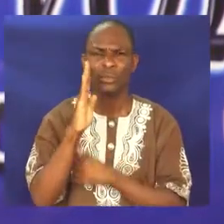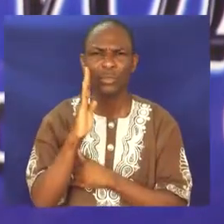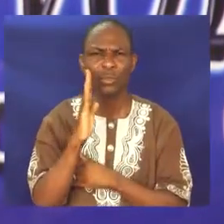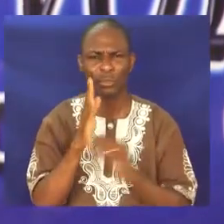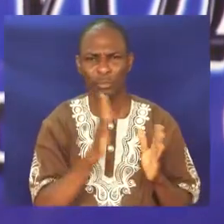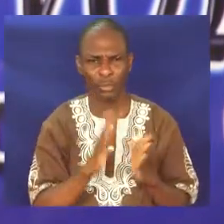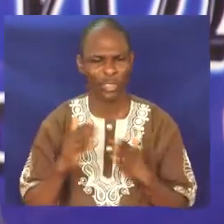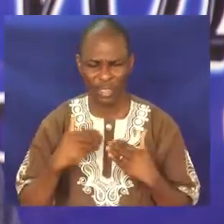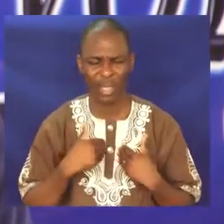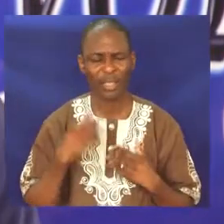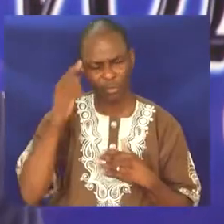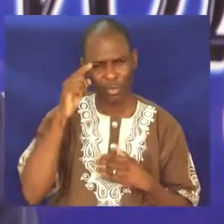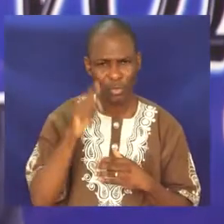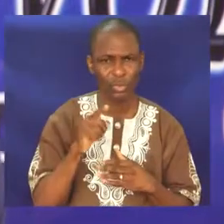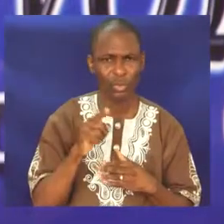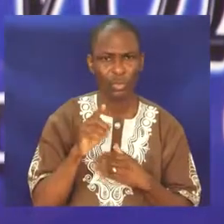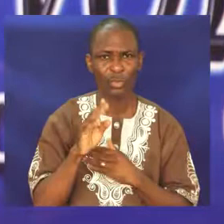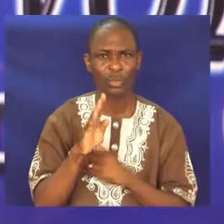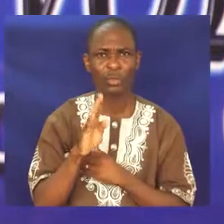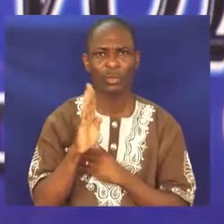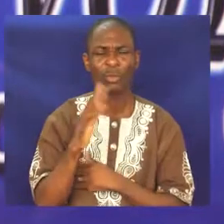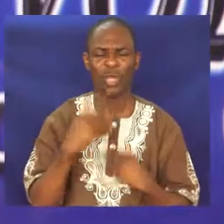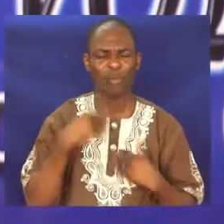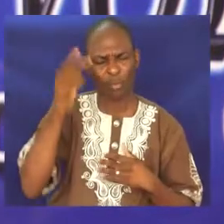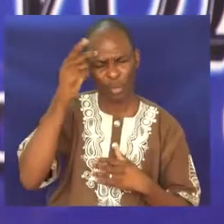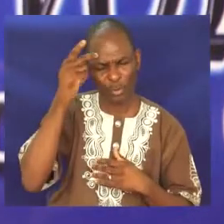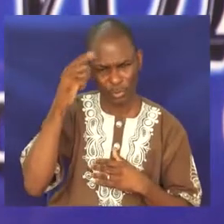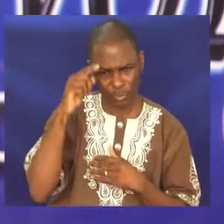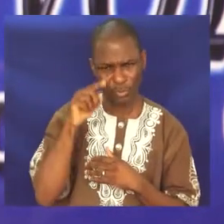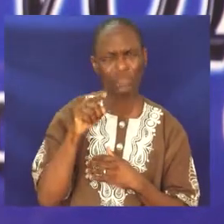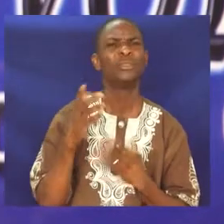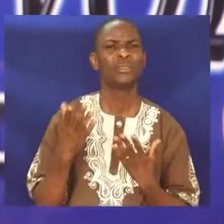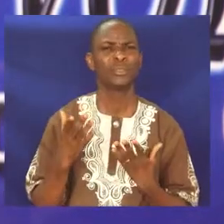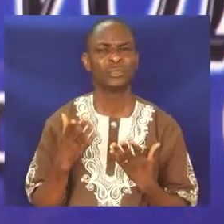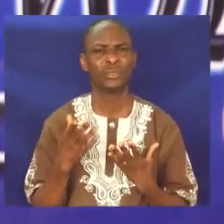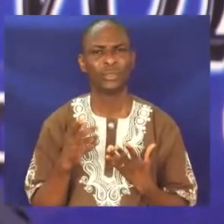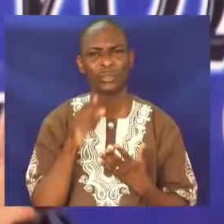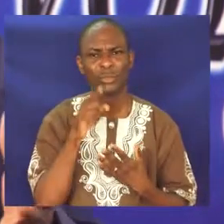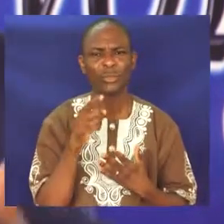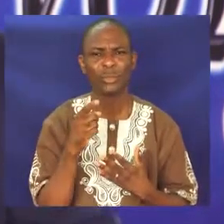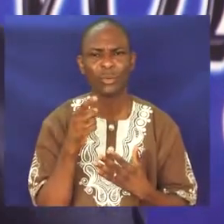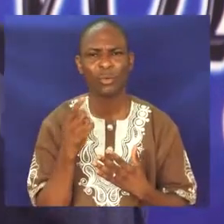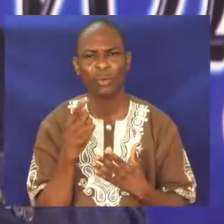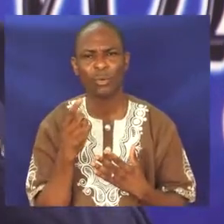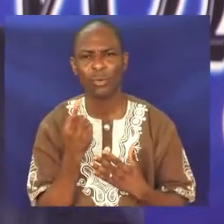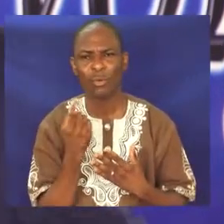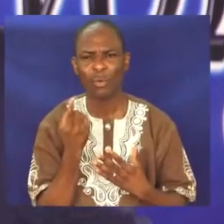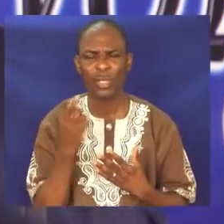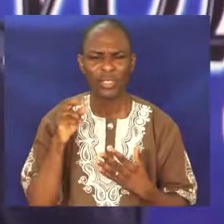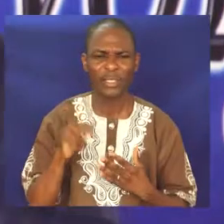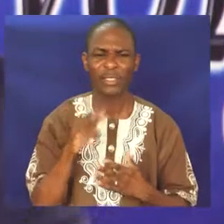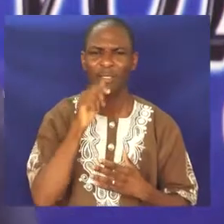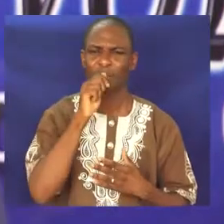botae bi edema onyame wo adwe bi awo abrabɔ ho ni aka wo ene se ebesi